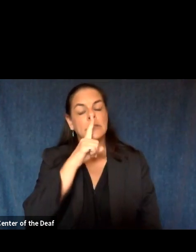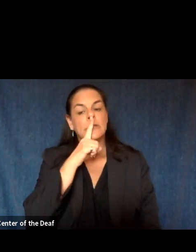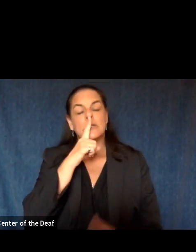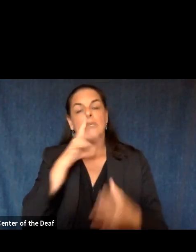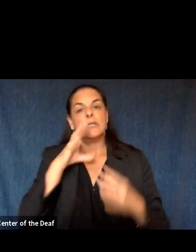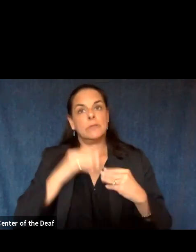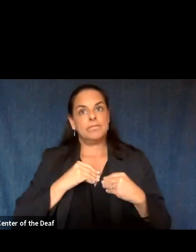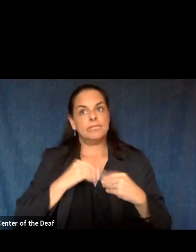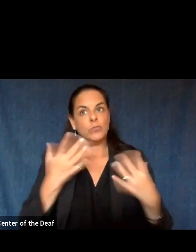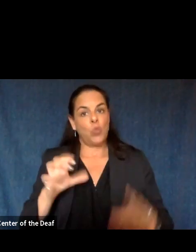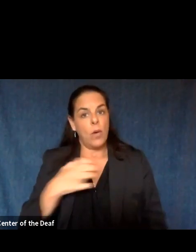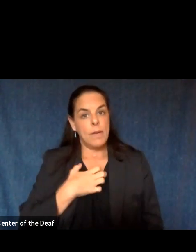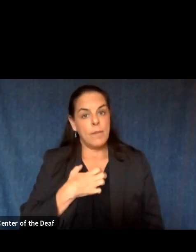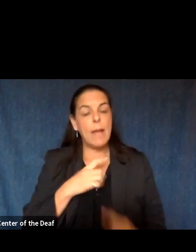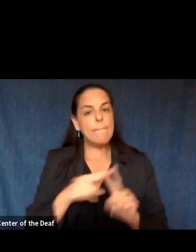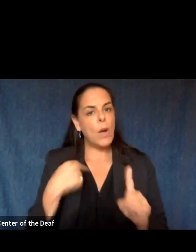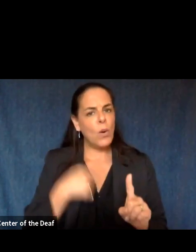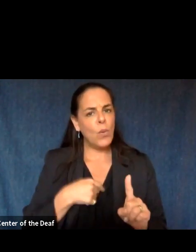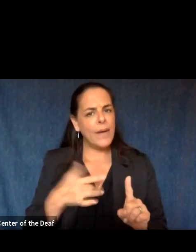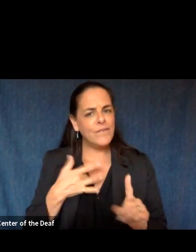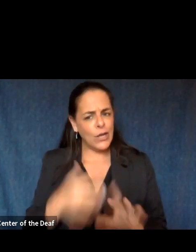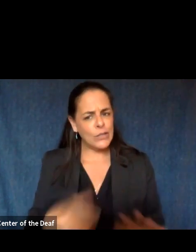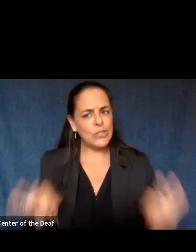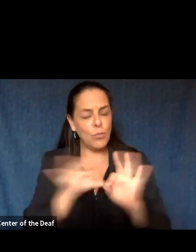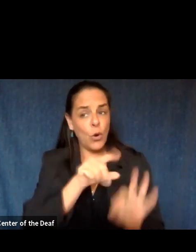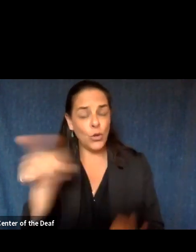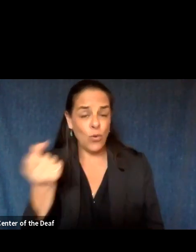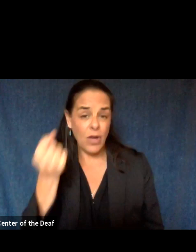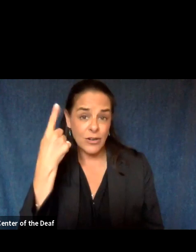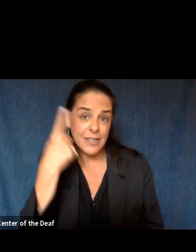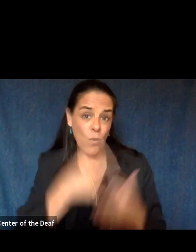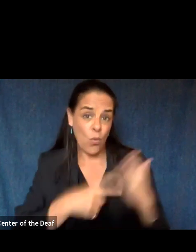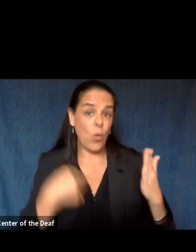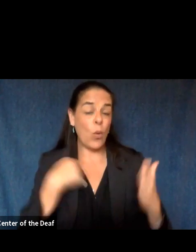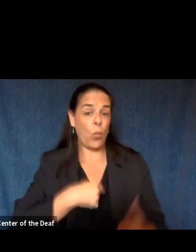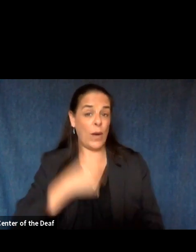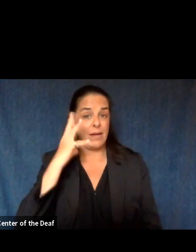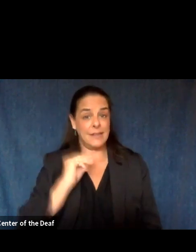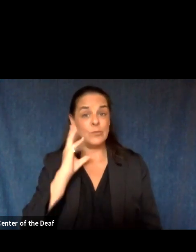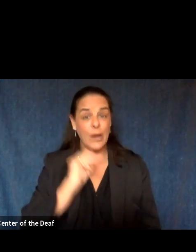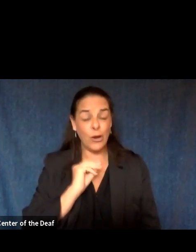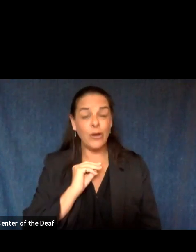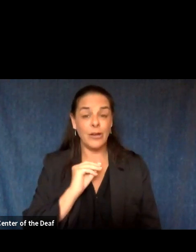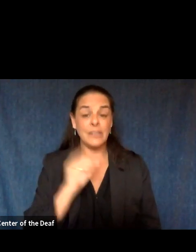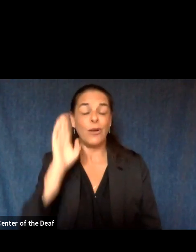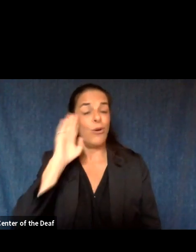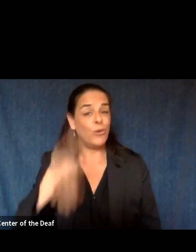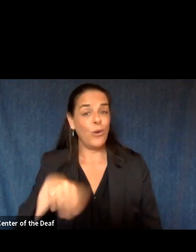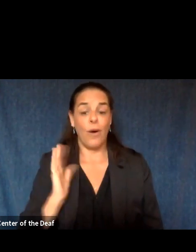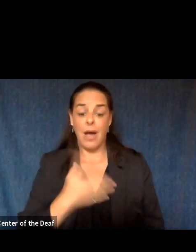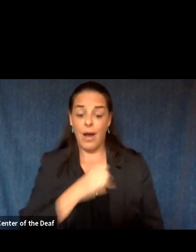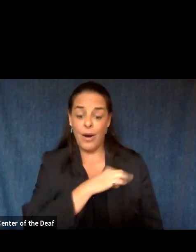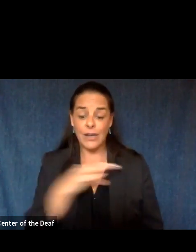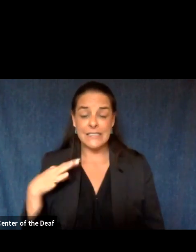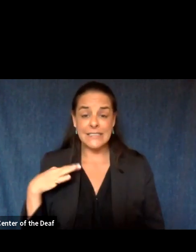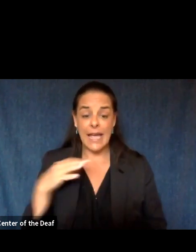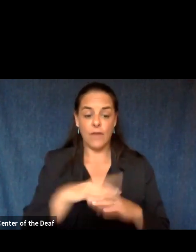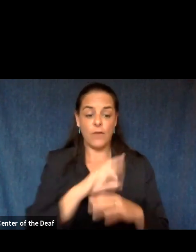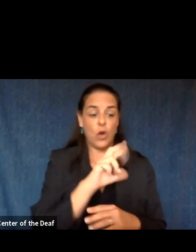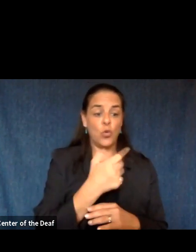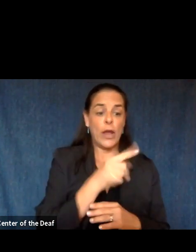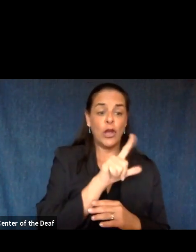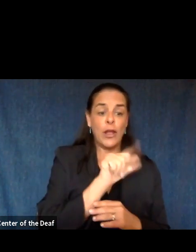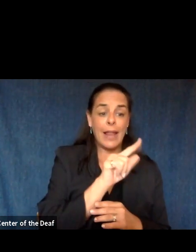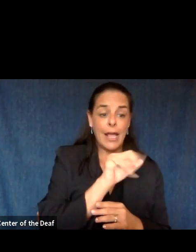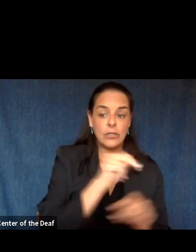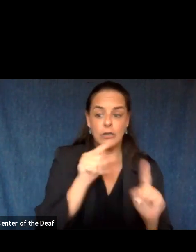that it's important that you guys know the reality of what we're dealing with, and to know that our staff, from the regulation side to the people that are